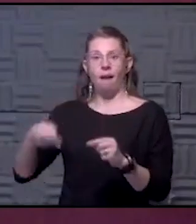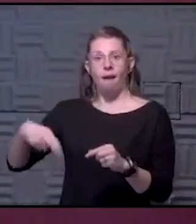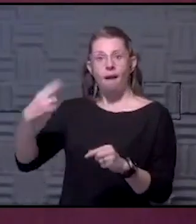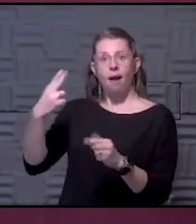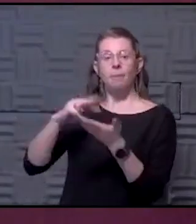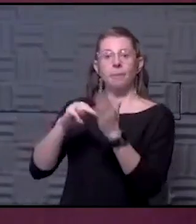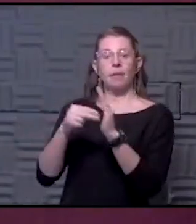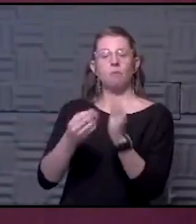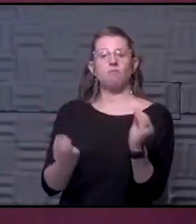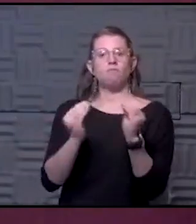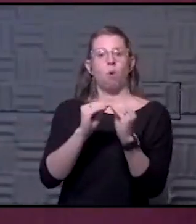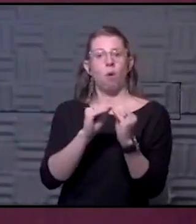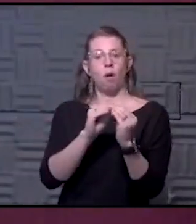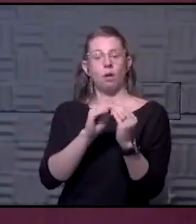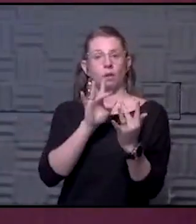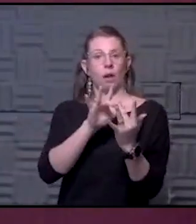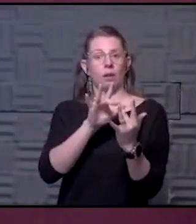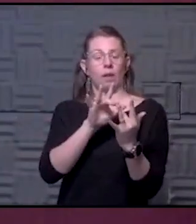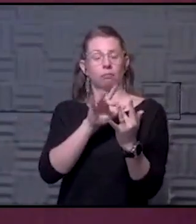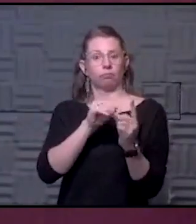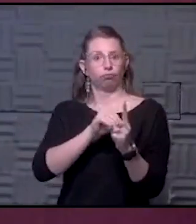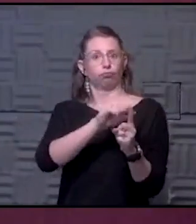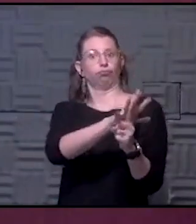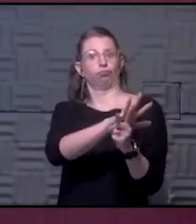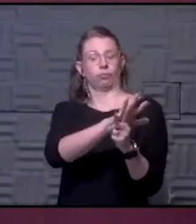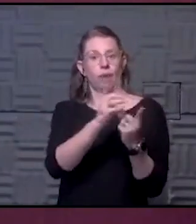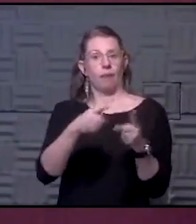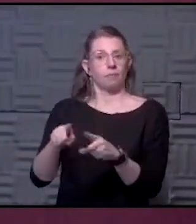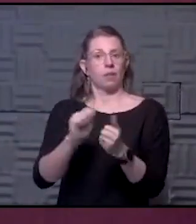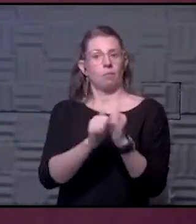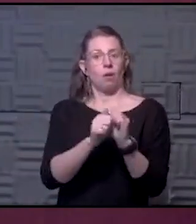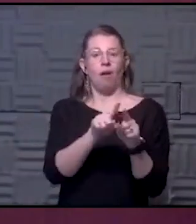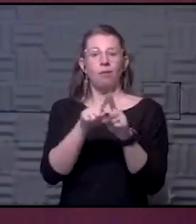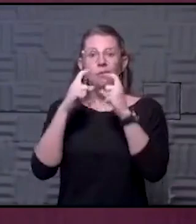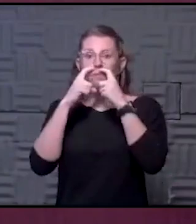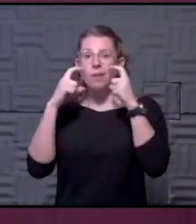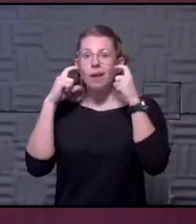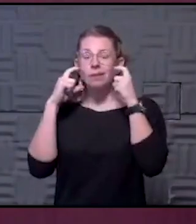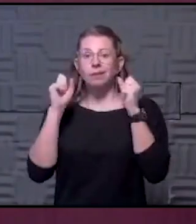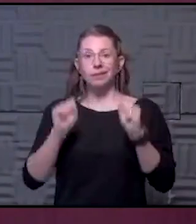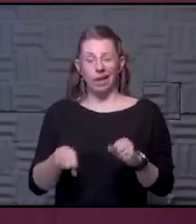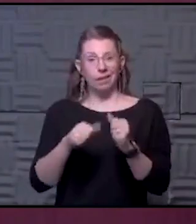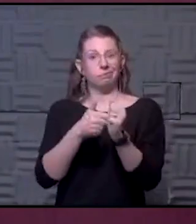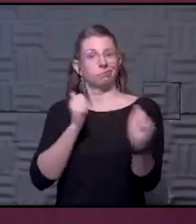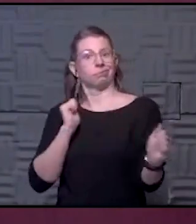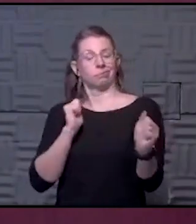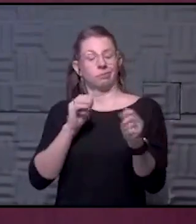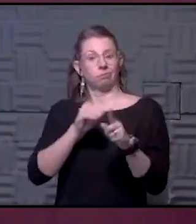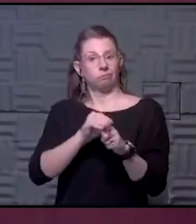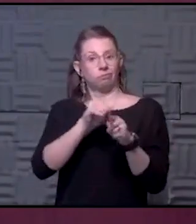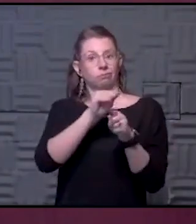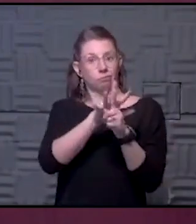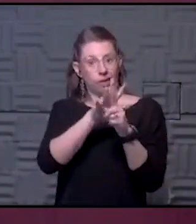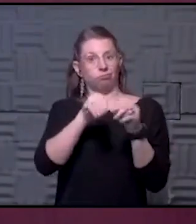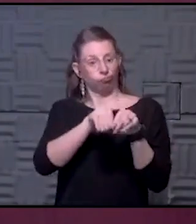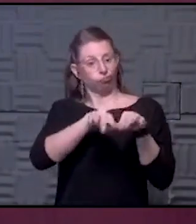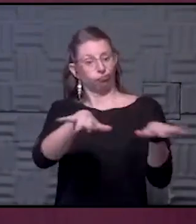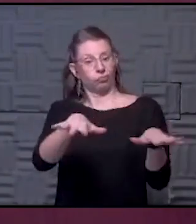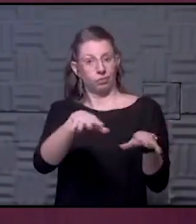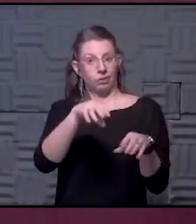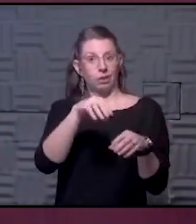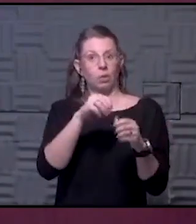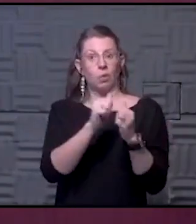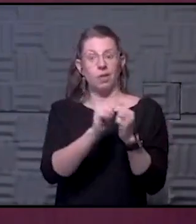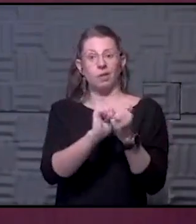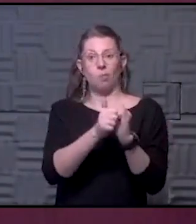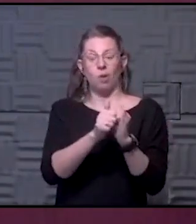more, obviously, contacts with sports. But we also learned that masks can mitigate that in indoor sports. There's some neat data that's coming out with that that's